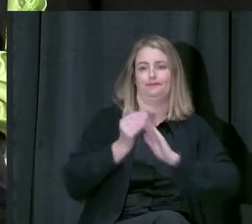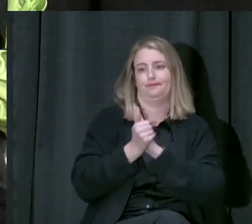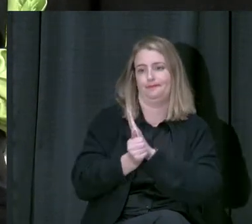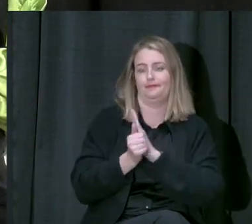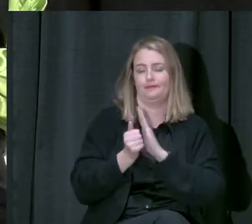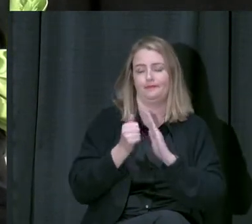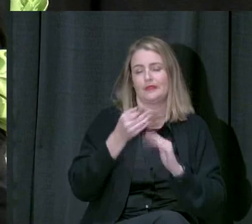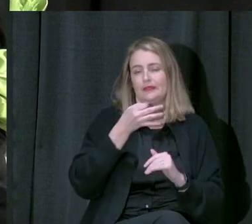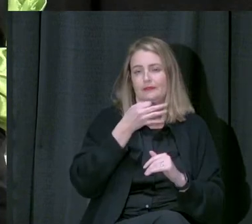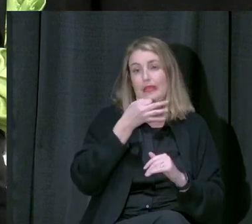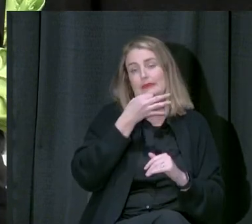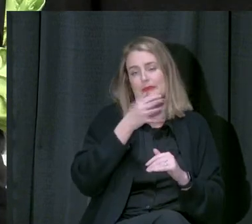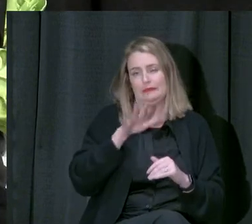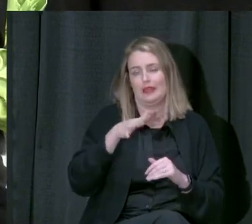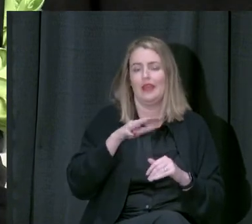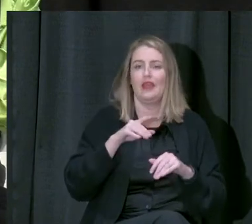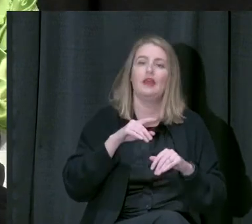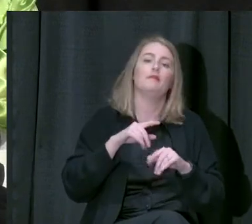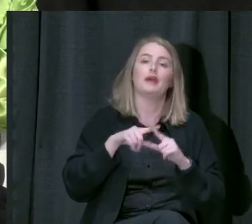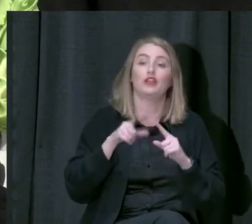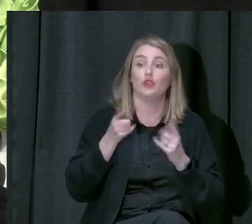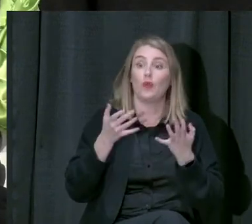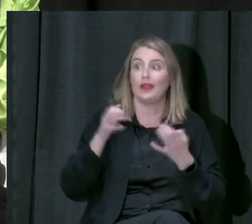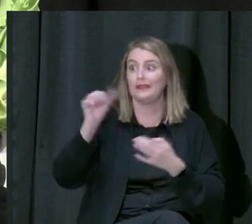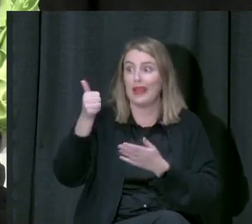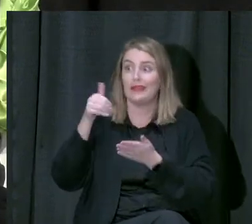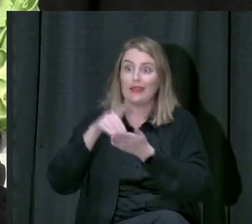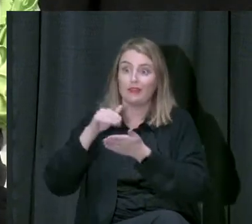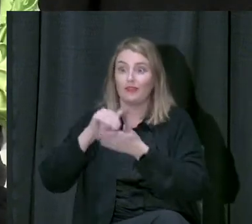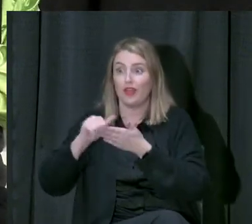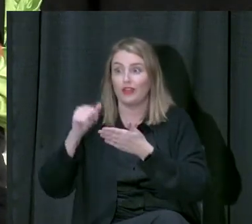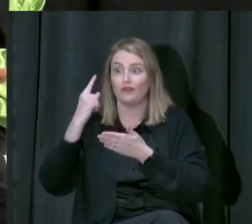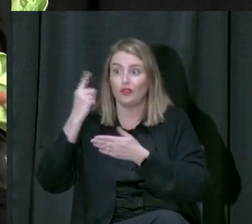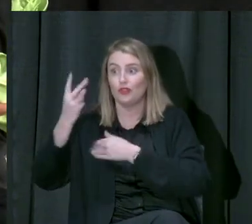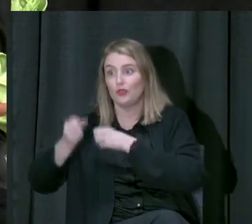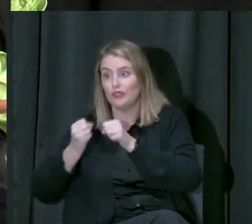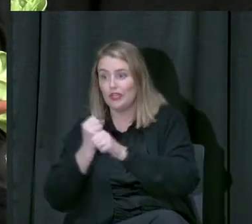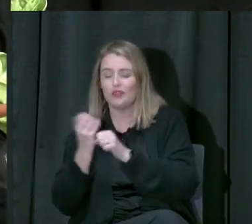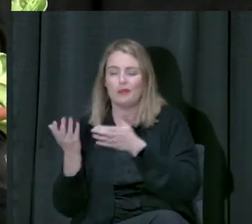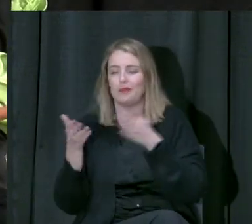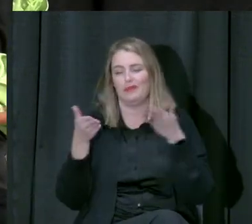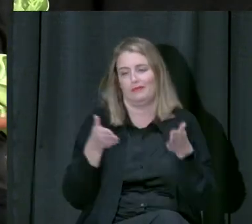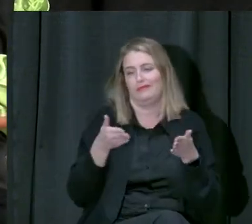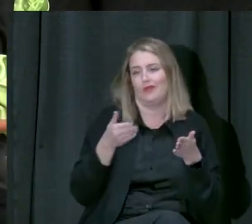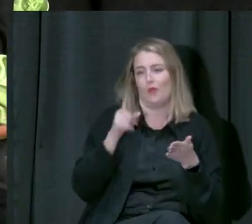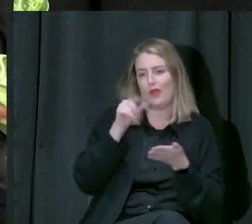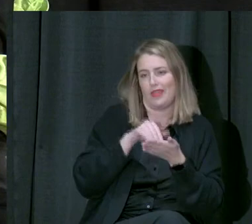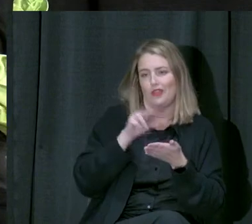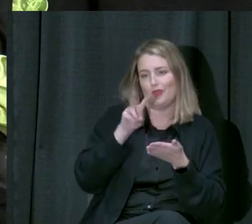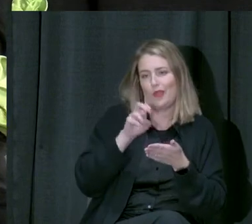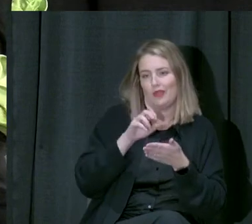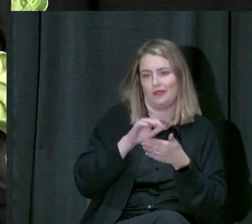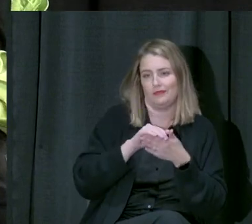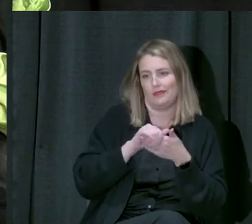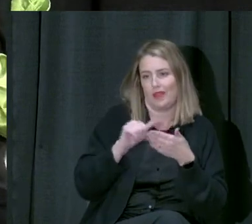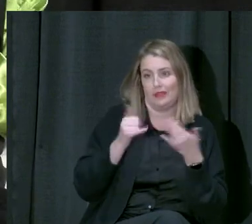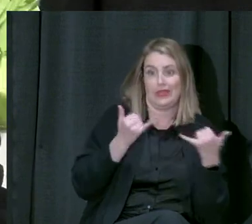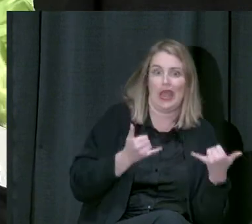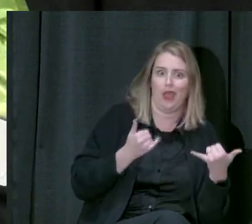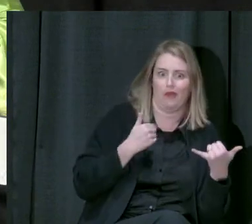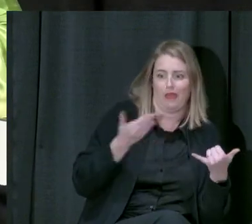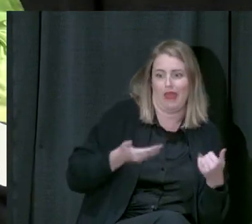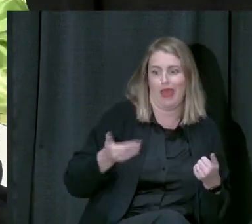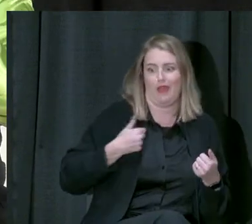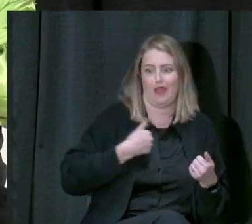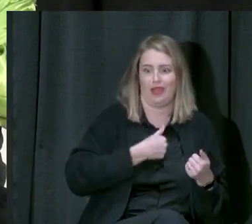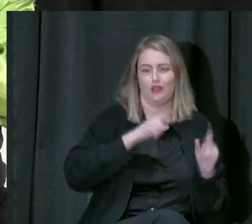accessibility. And so do you want to spend $10,000 over those years, or how about you just spend the $1,200 to hire us and have come out and do the